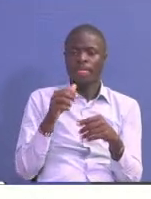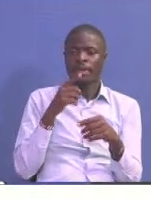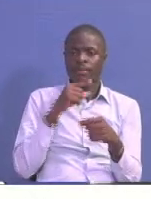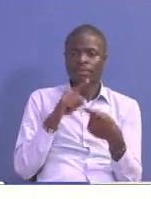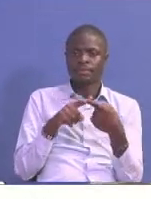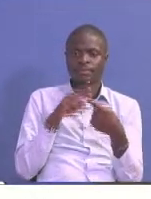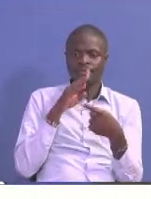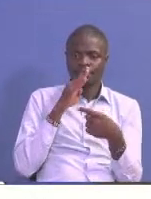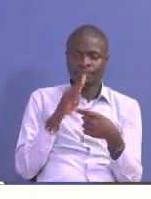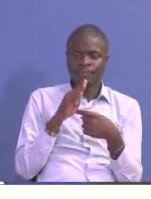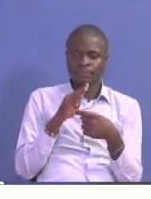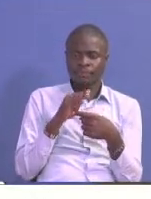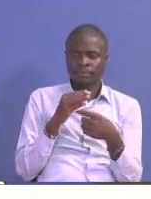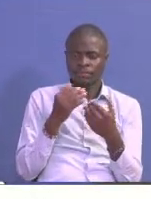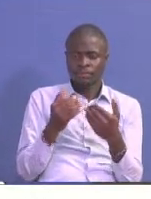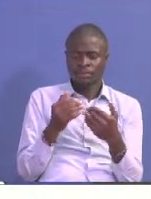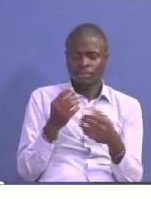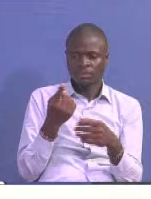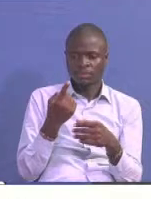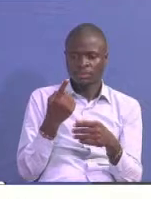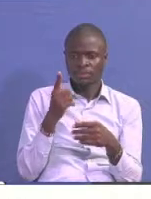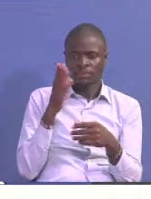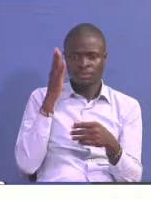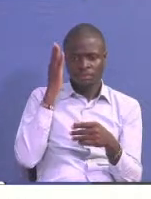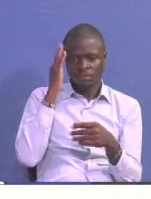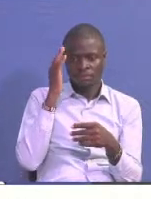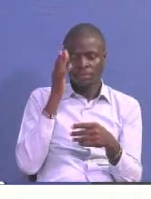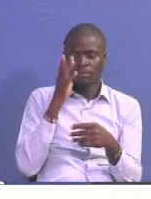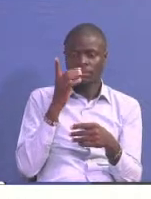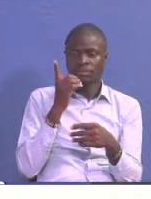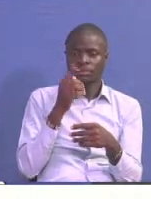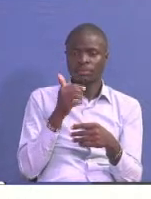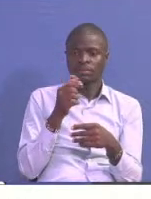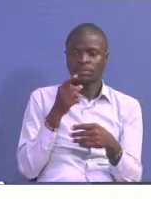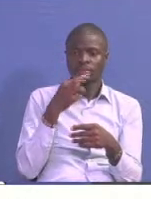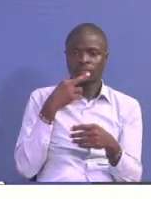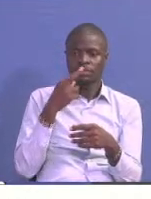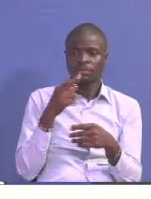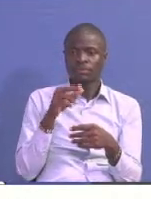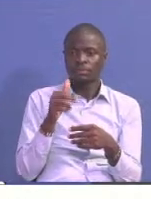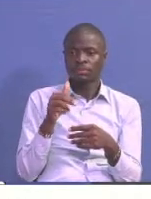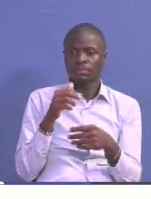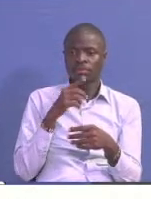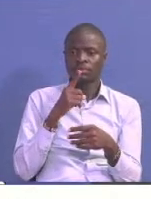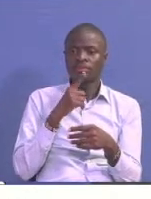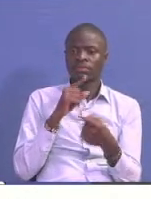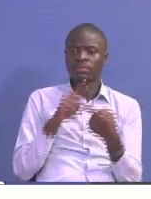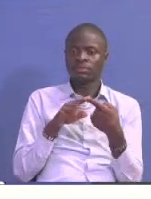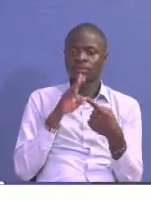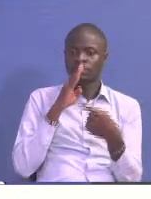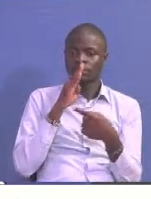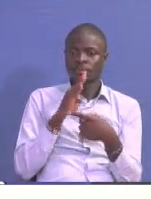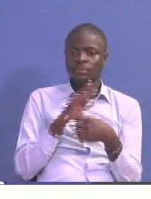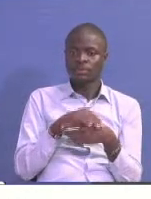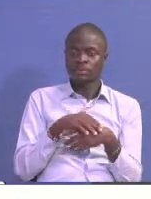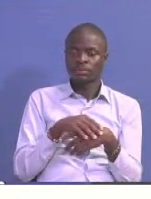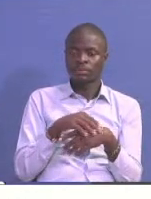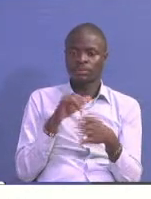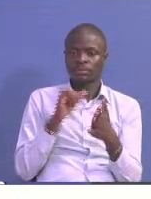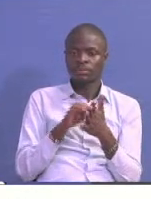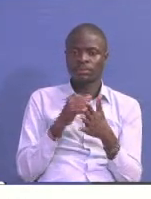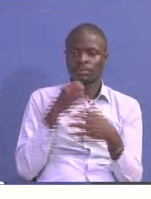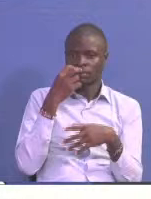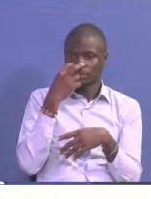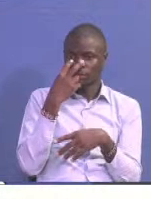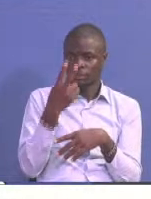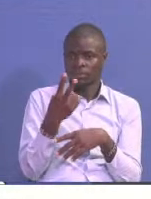be. Now, once you know where you are and where you want to be, then that is the